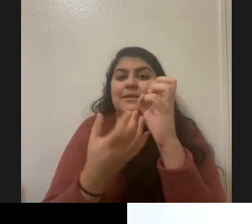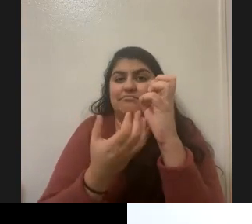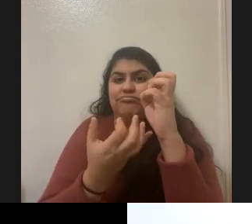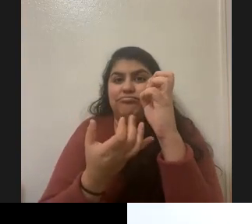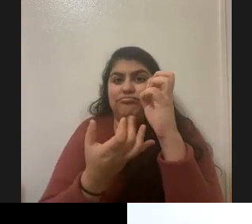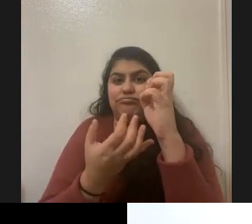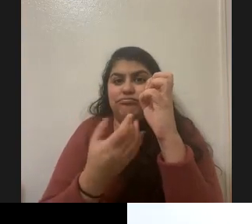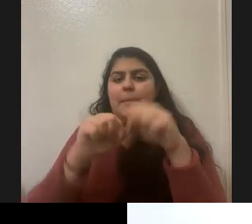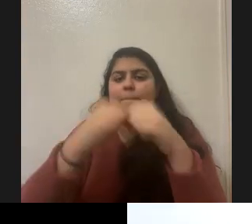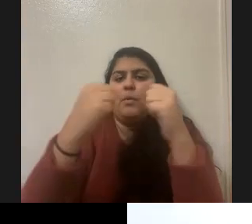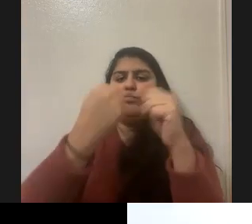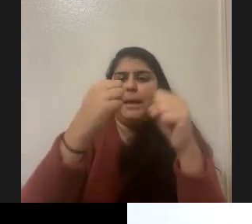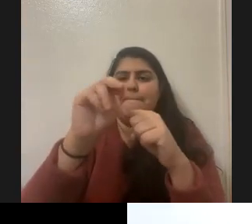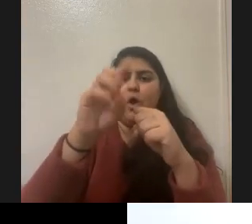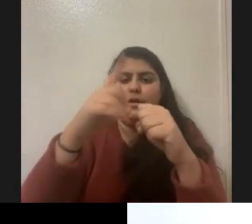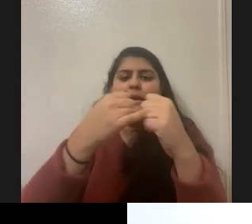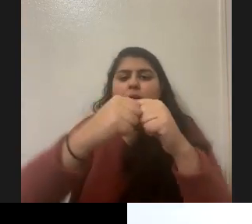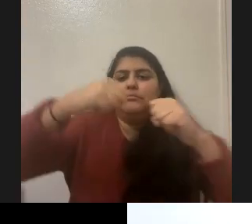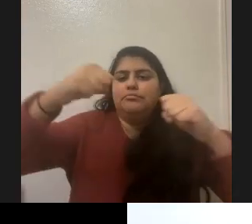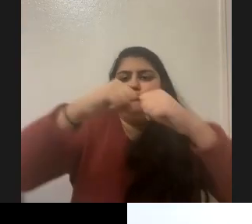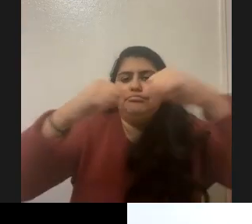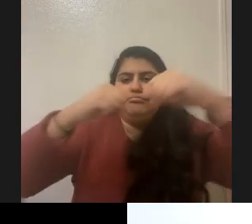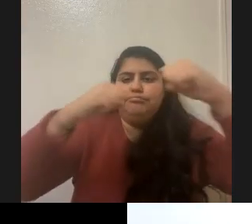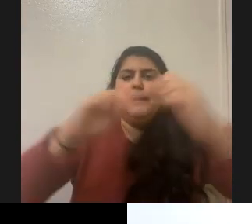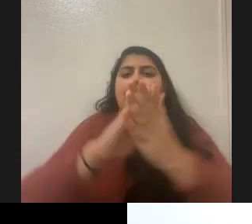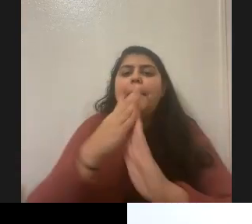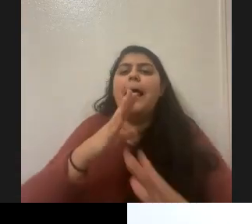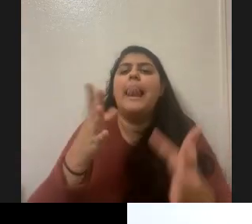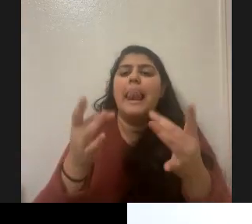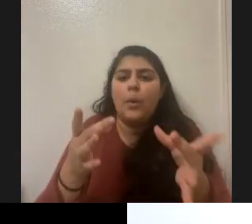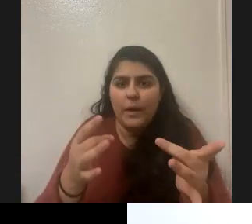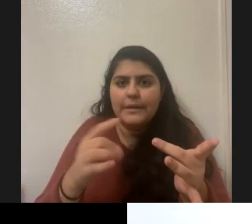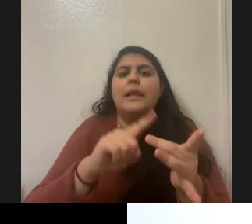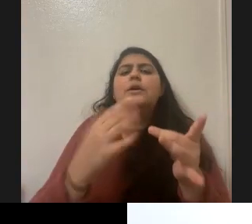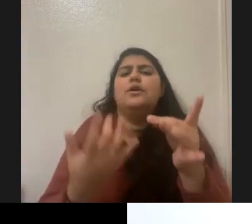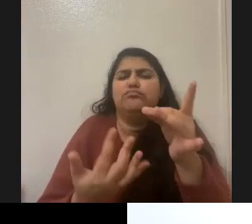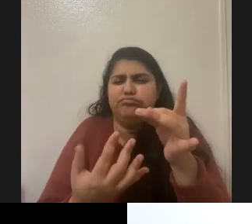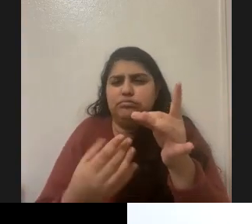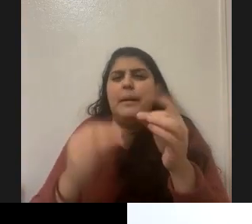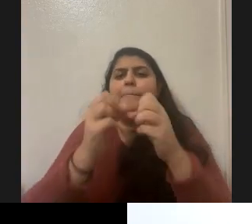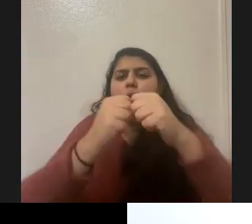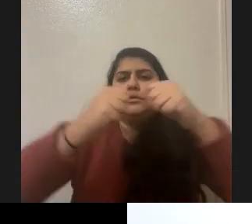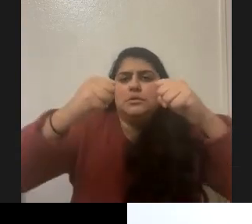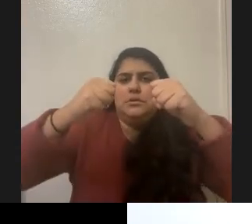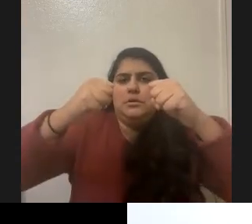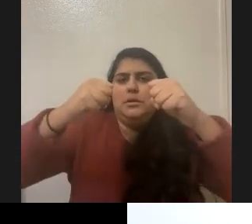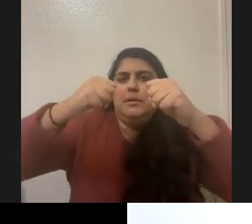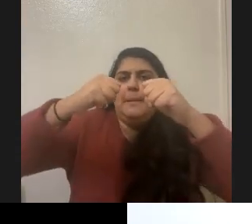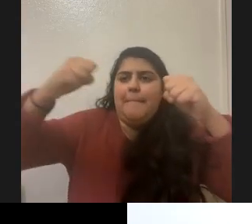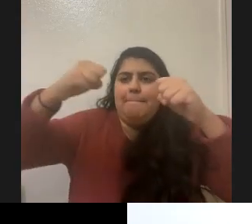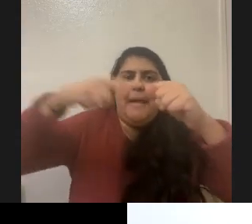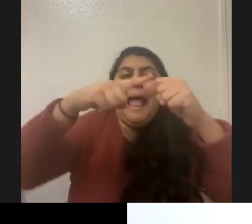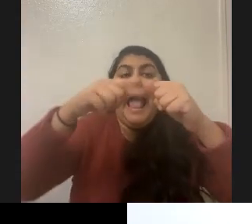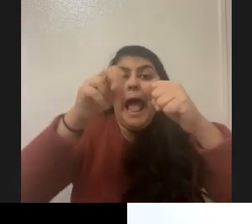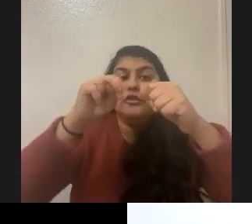bonds kind of break. So these atoms are now wiggling around in a liquid. And then if you heat it up even more, your atom breaks apart